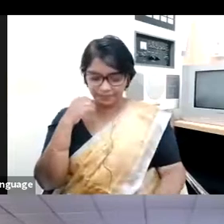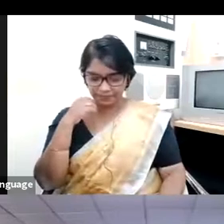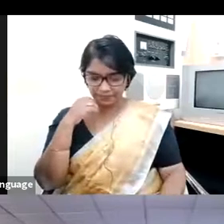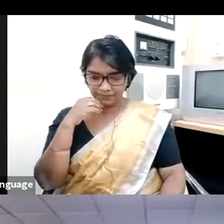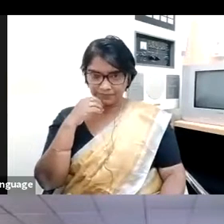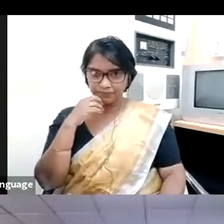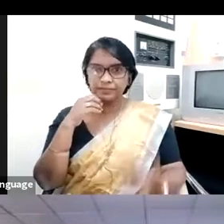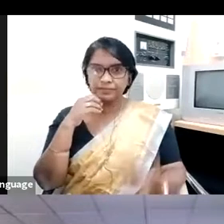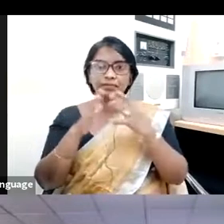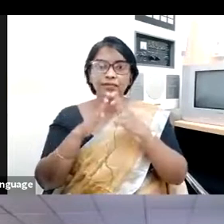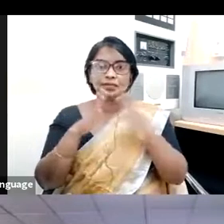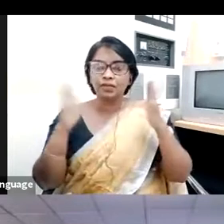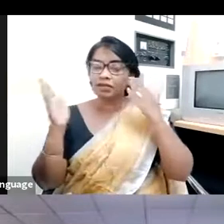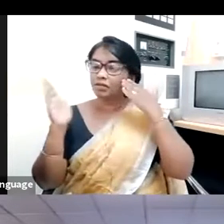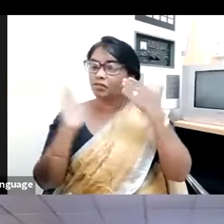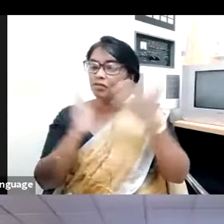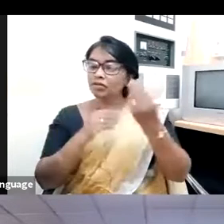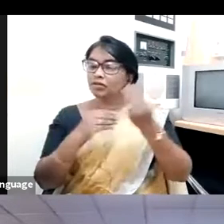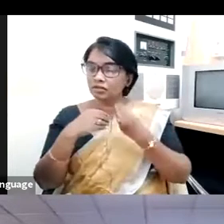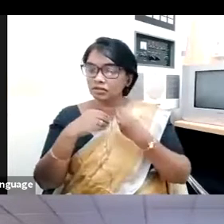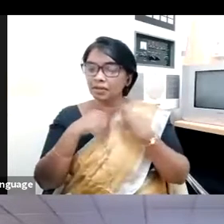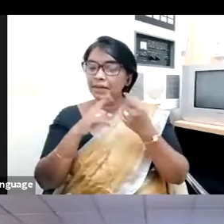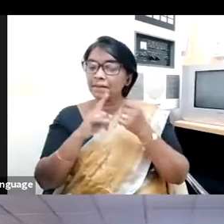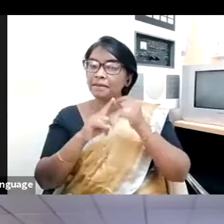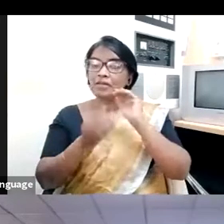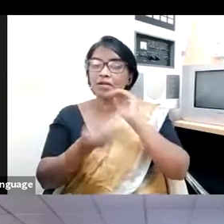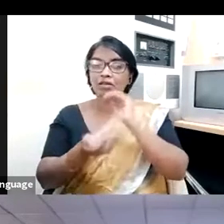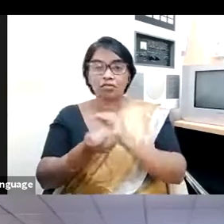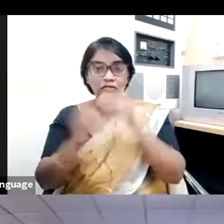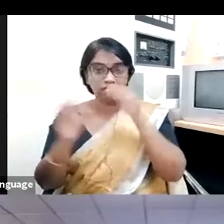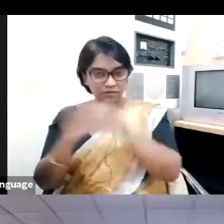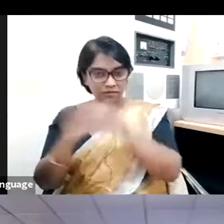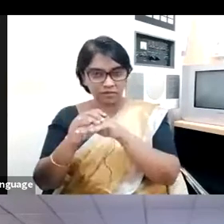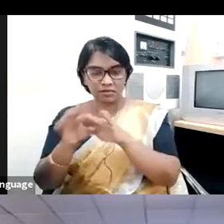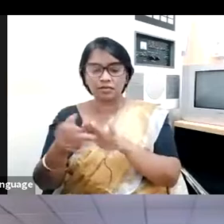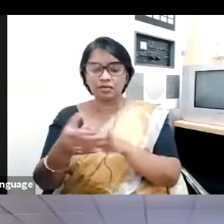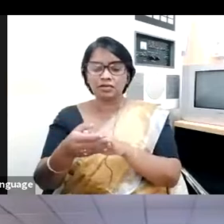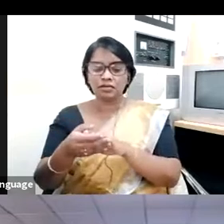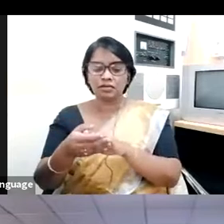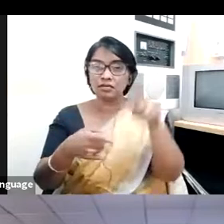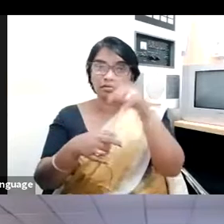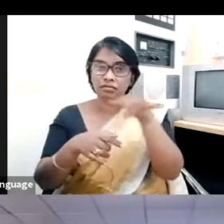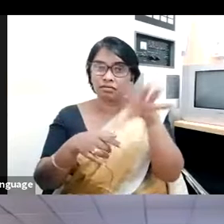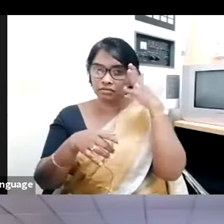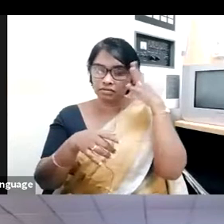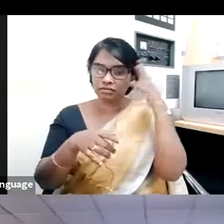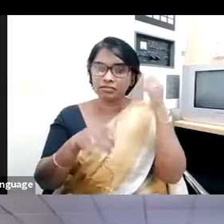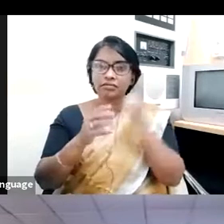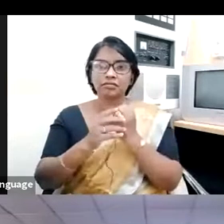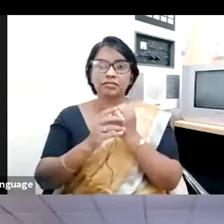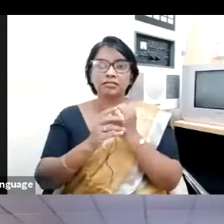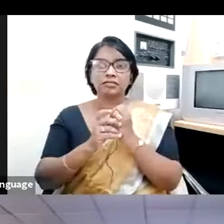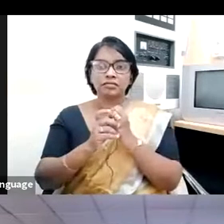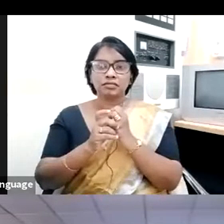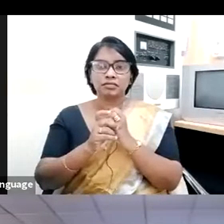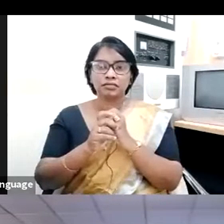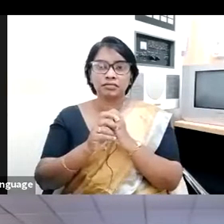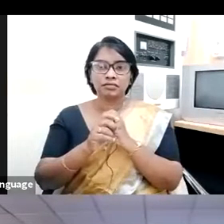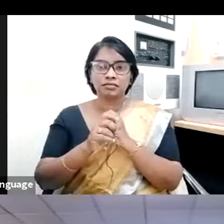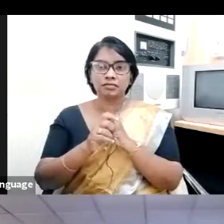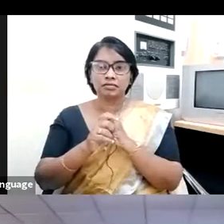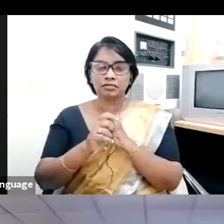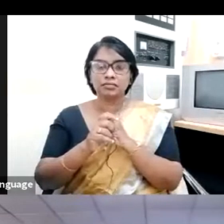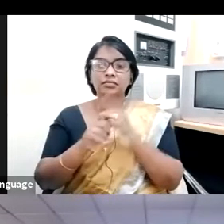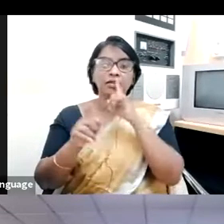in the private sector, remember, if you're only going to start a tree planting campaign today, it'll take another 10